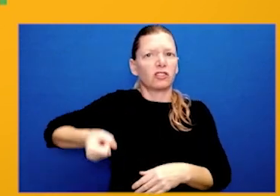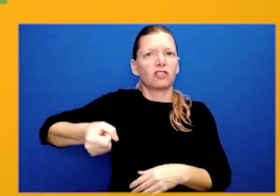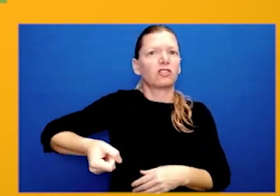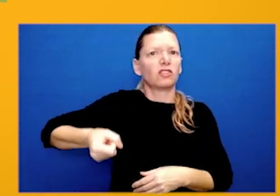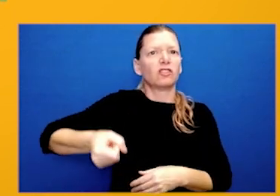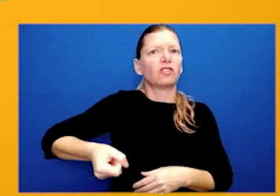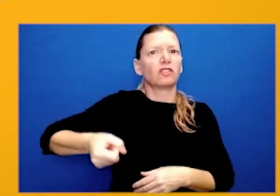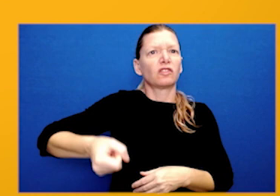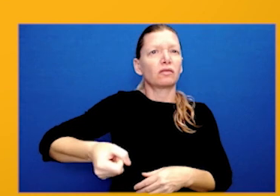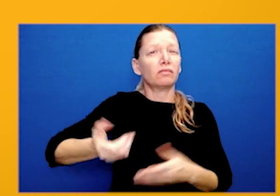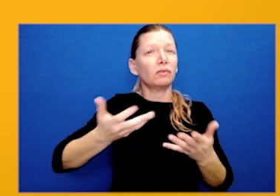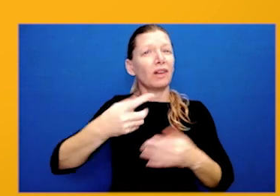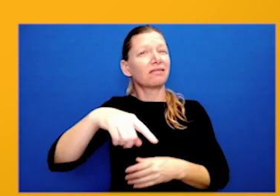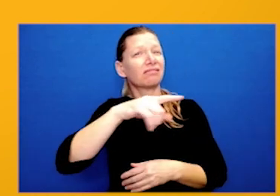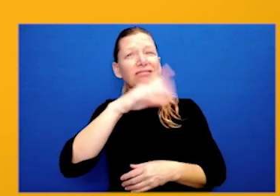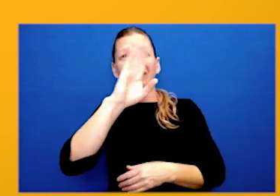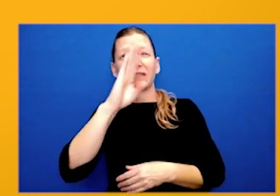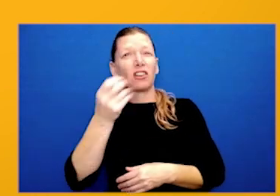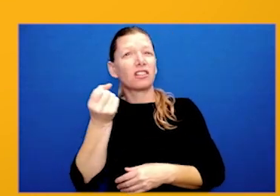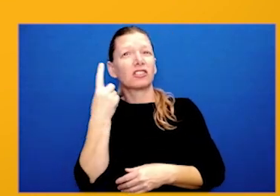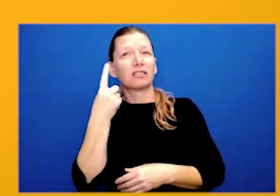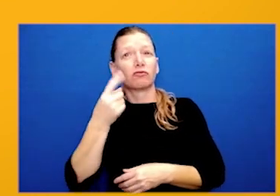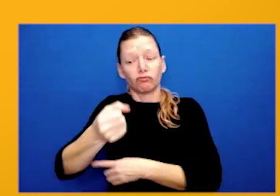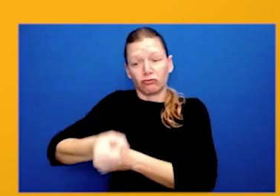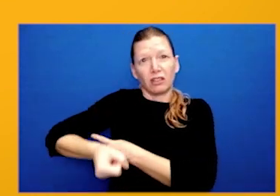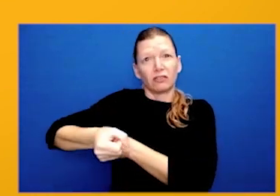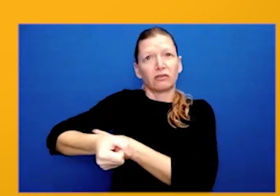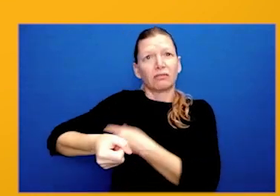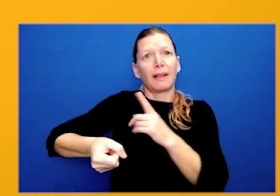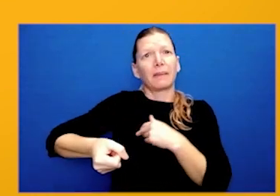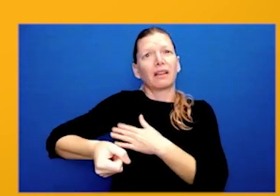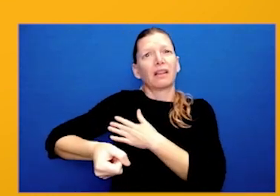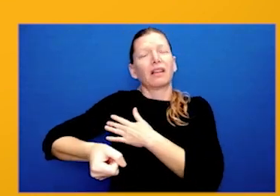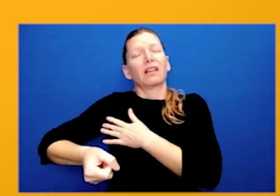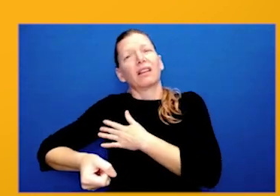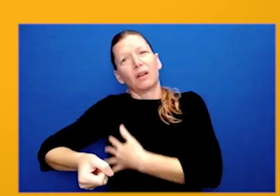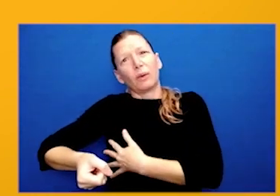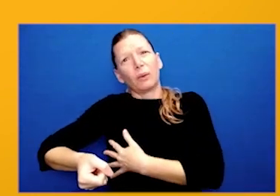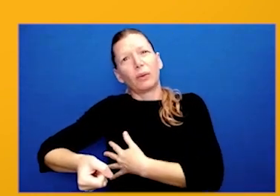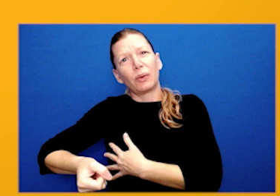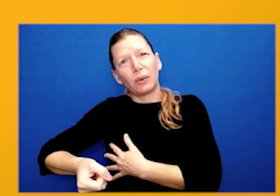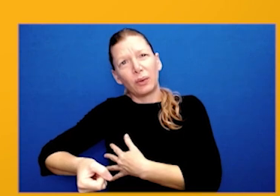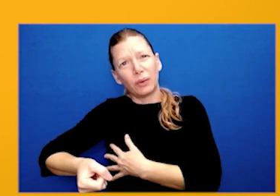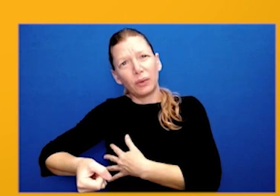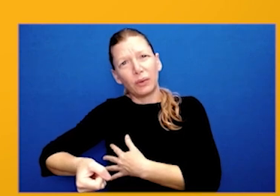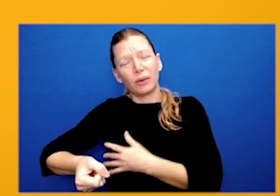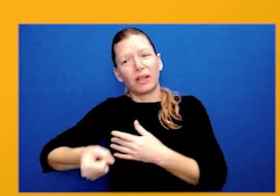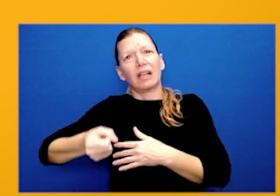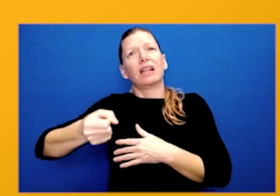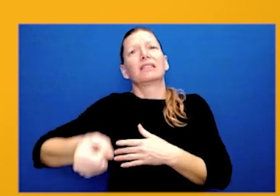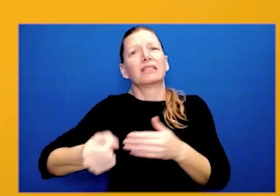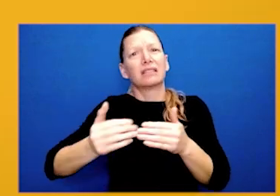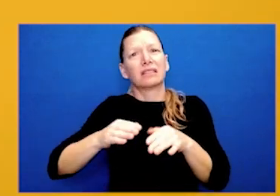the crutch. But they could never understand crutches let one lean, brace body from